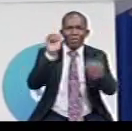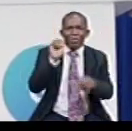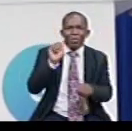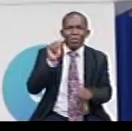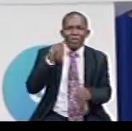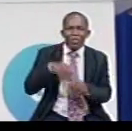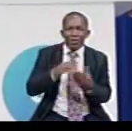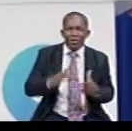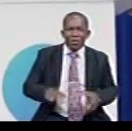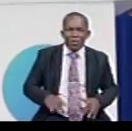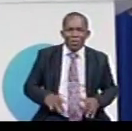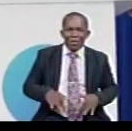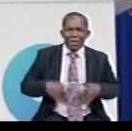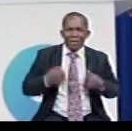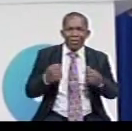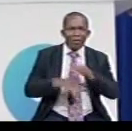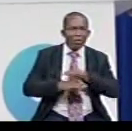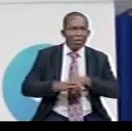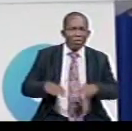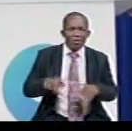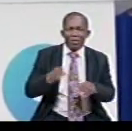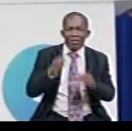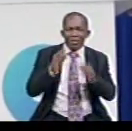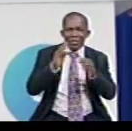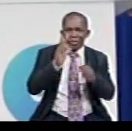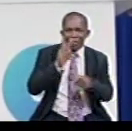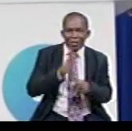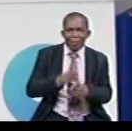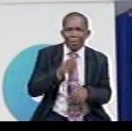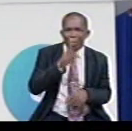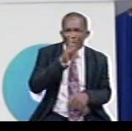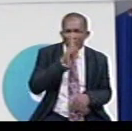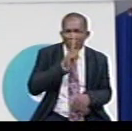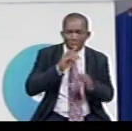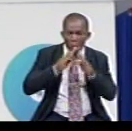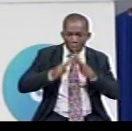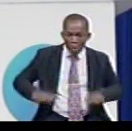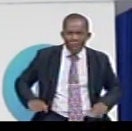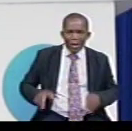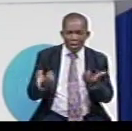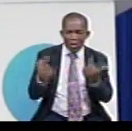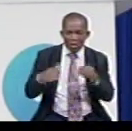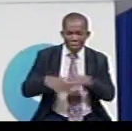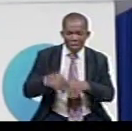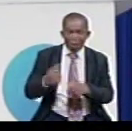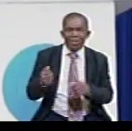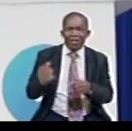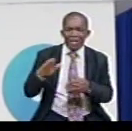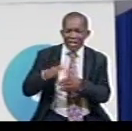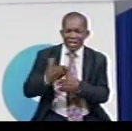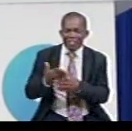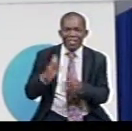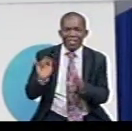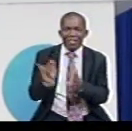Come to the front, and you'll be interviewed. You have the chance to give your testimony.